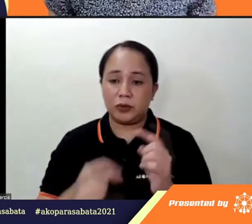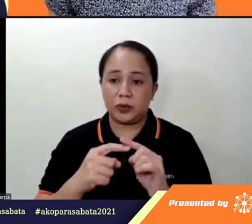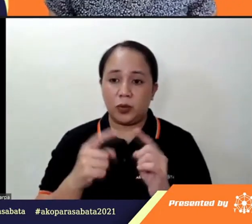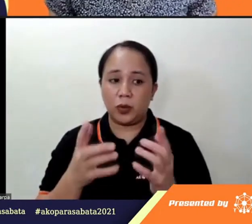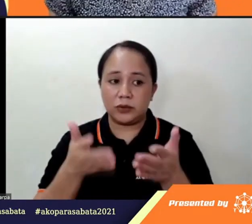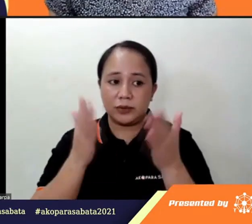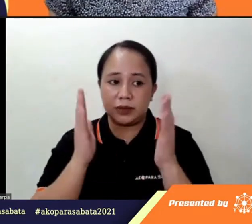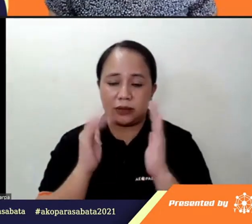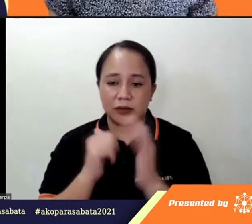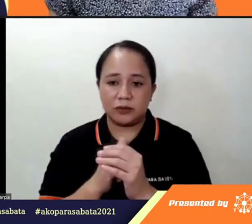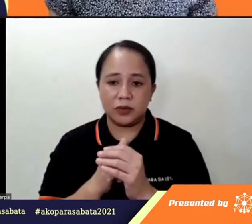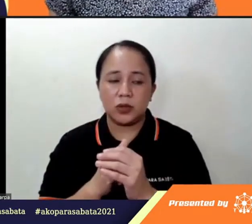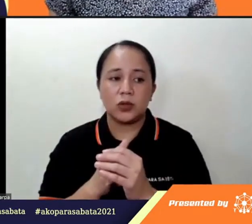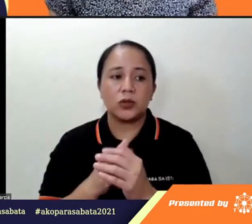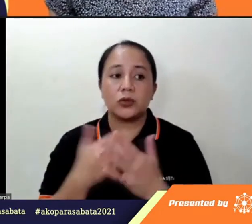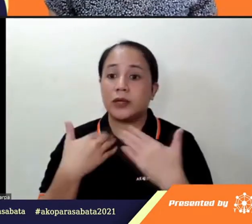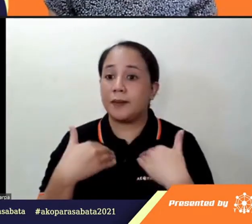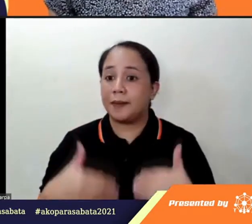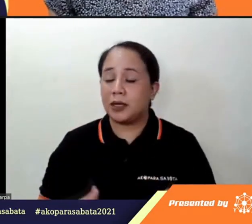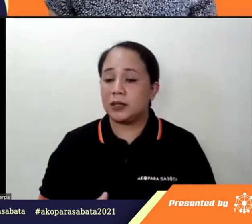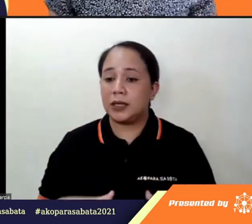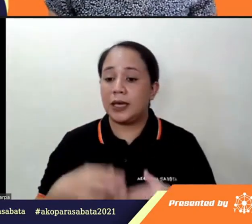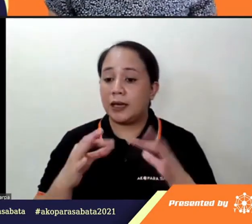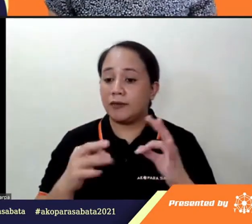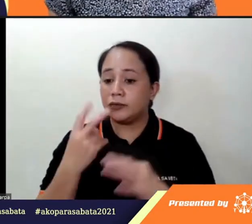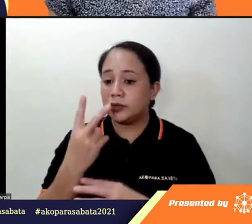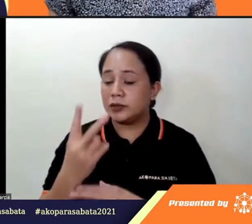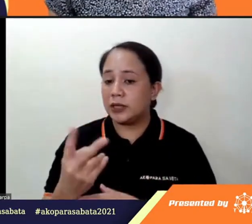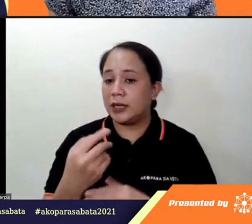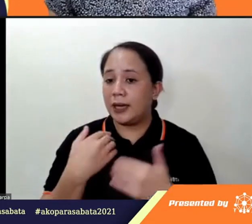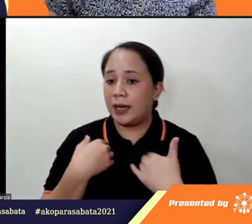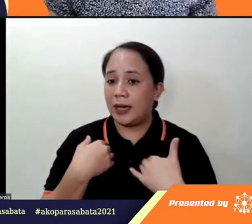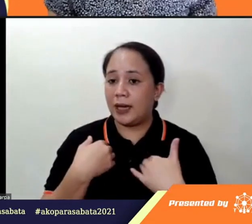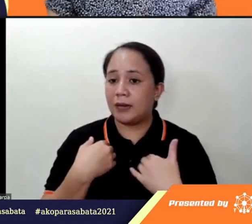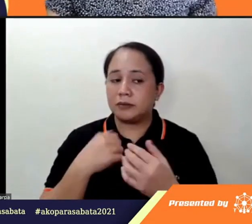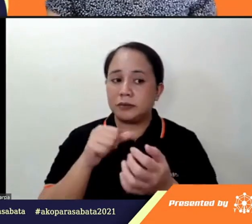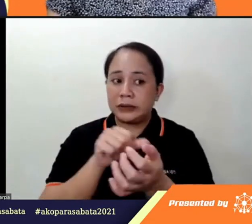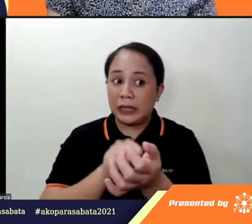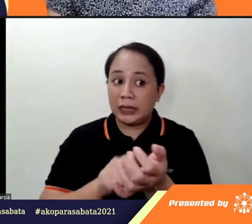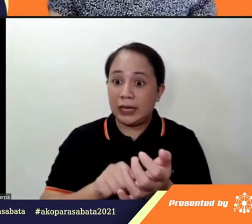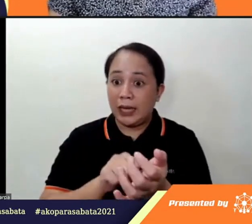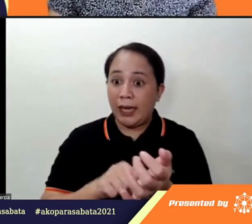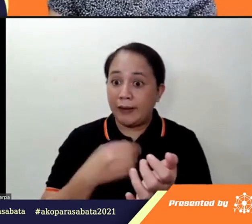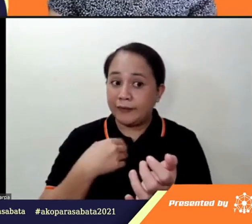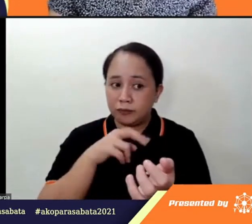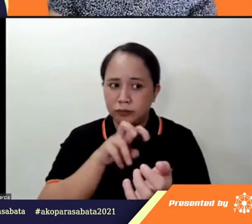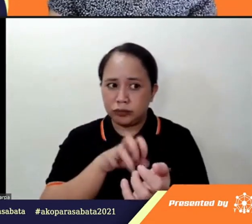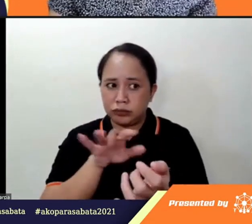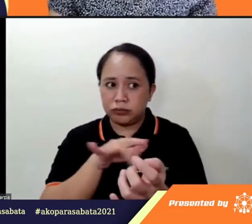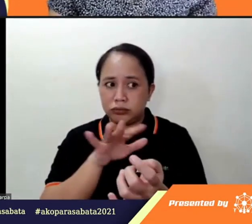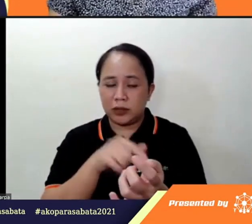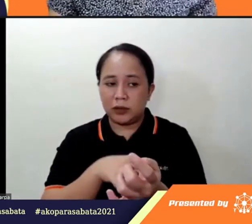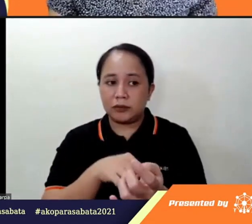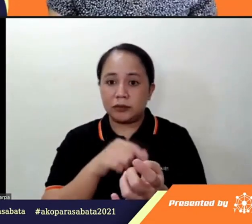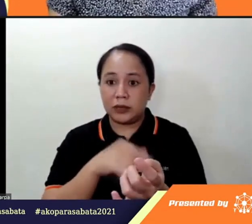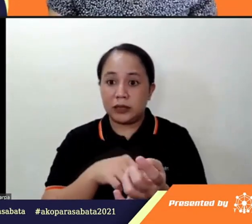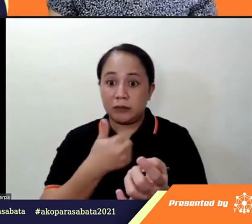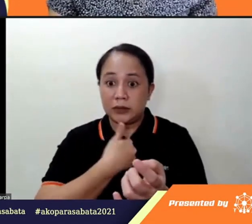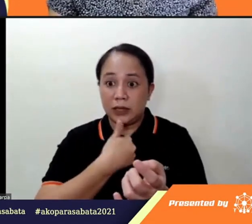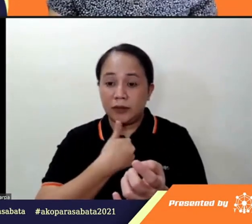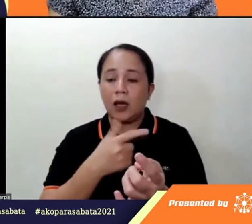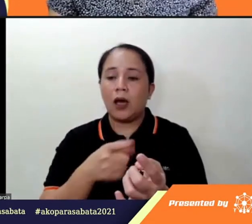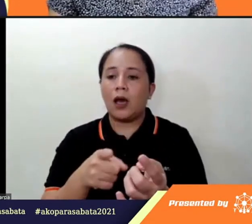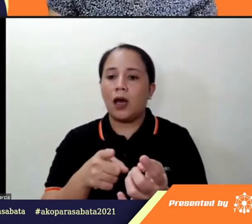attention to their body. If you see signs na they're cutting or they're harming themselves, those are